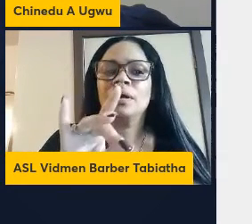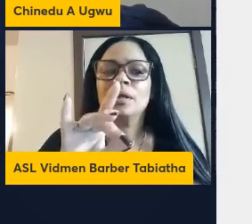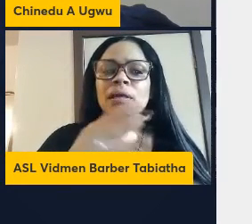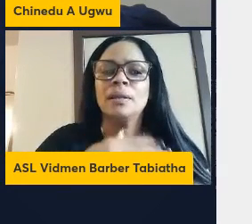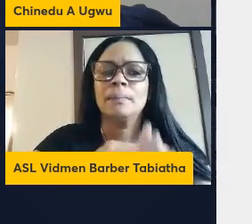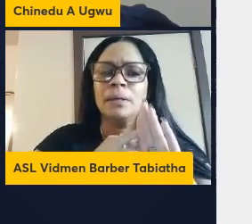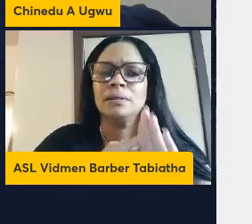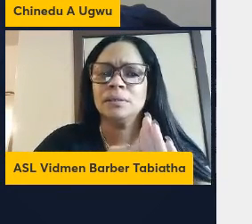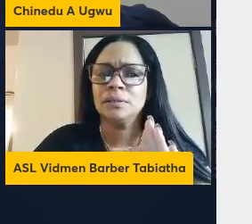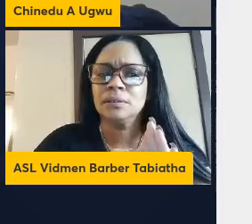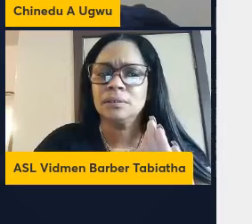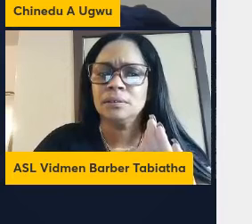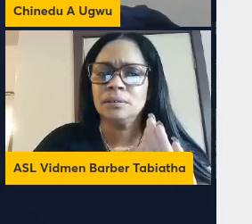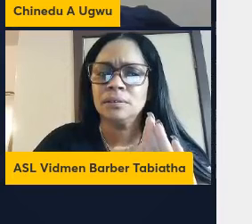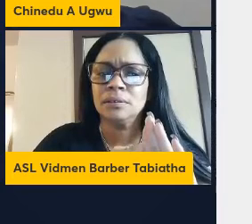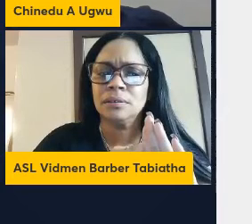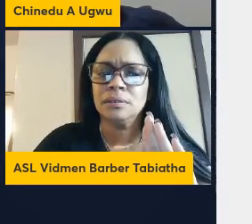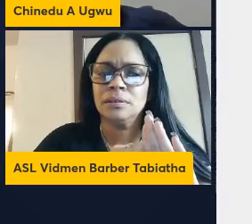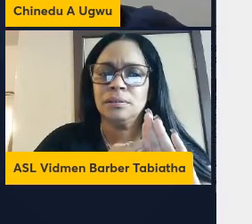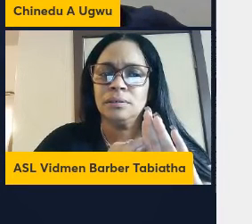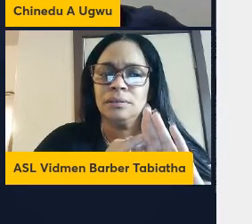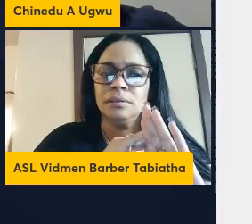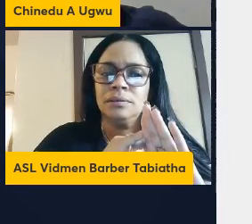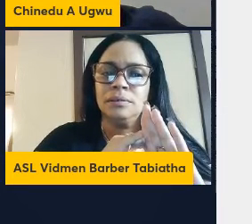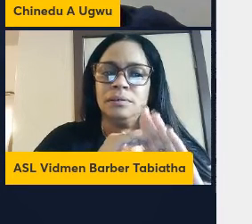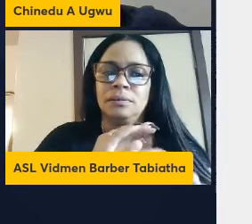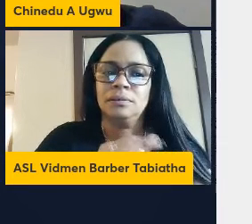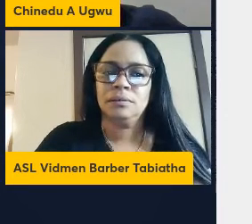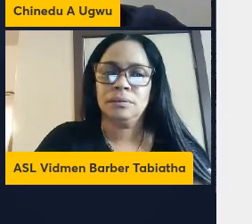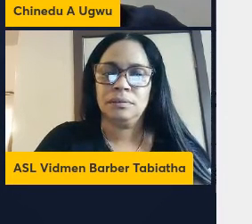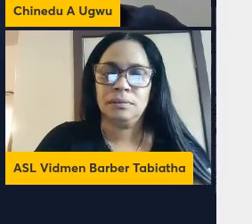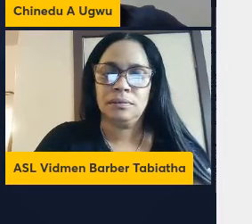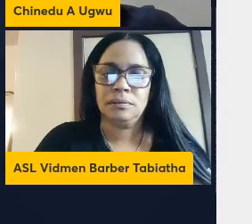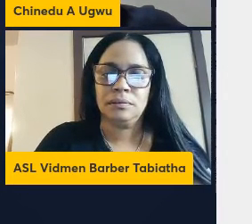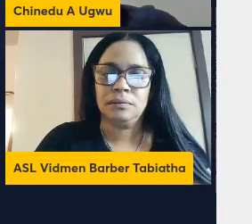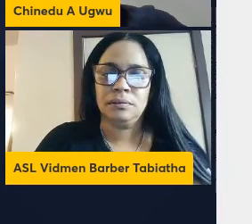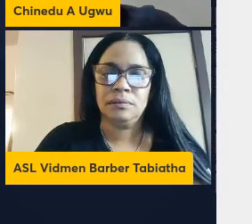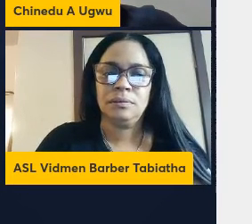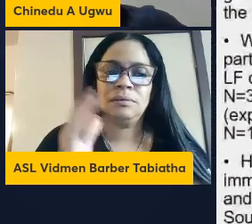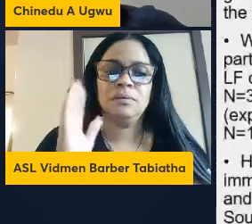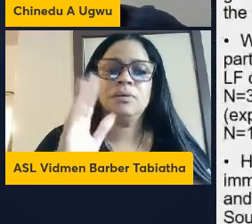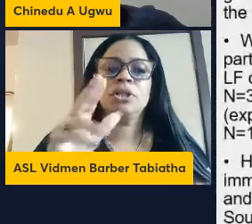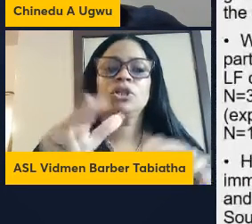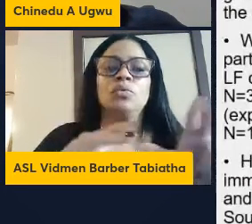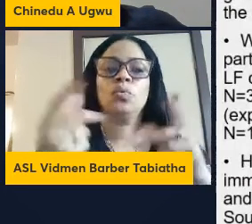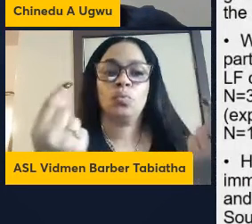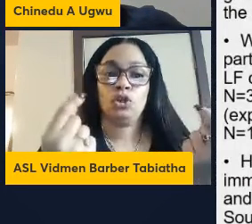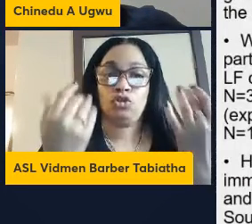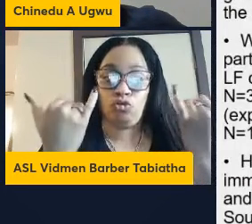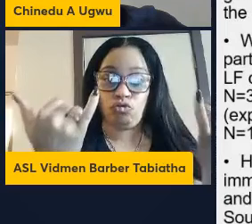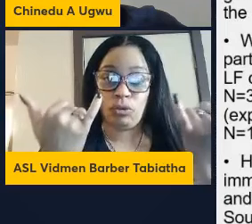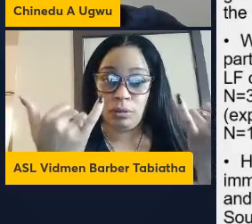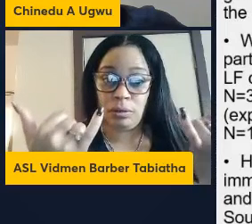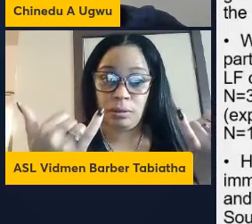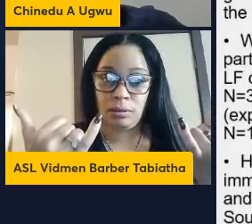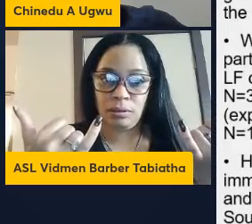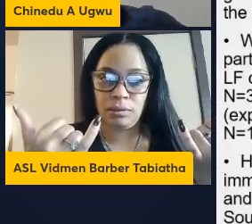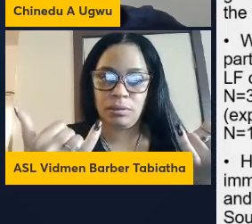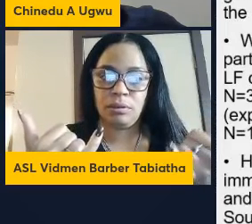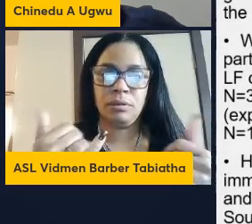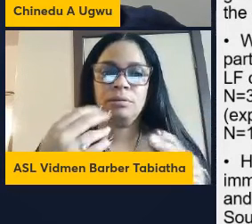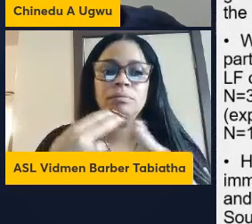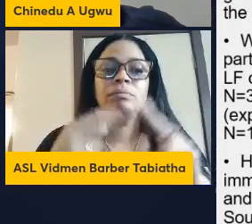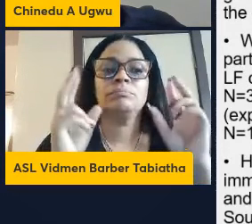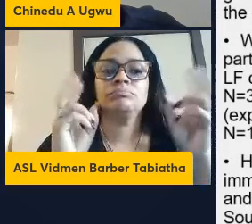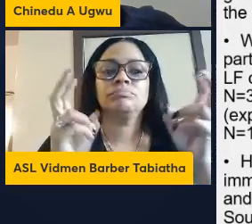immunity is here to be elucidated. So part of the work we're doing in 2018, which is